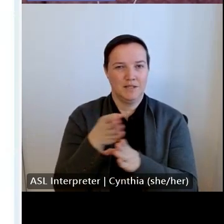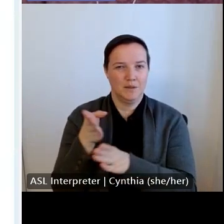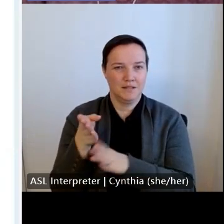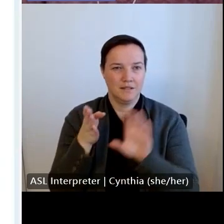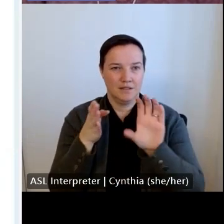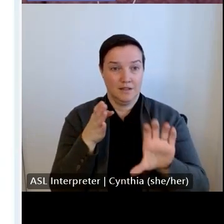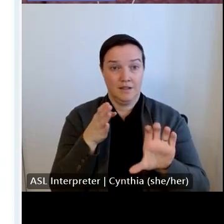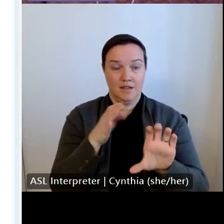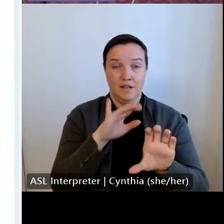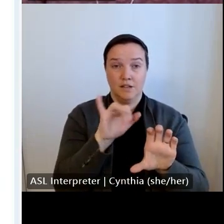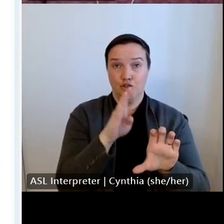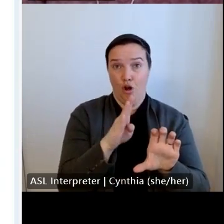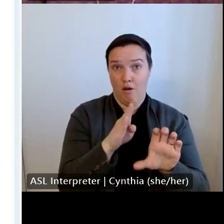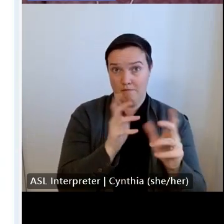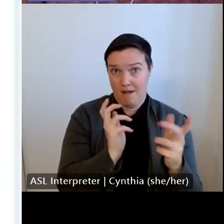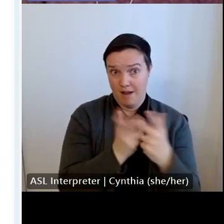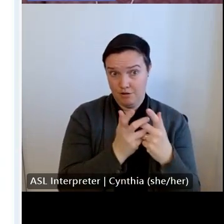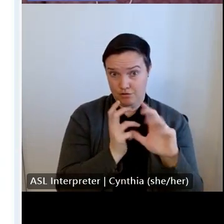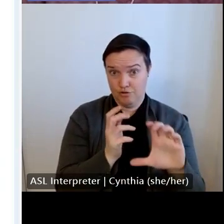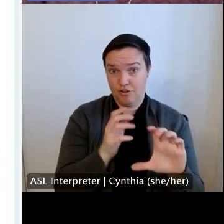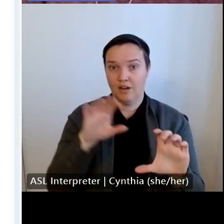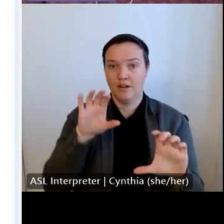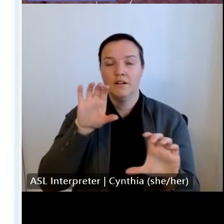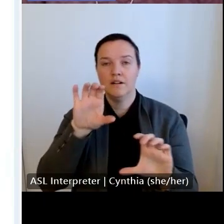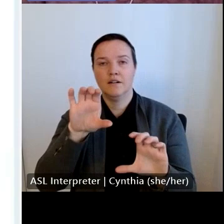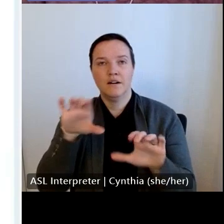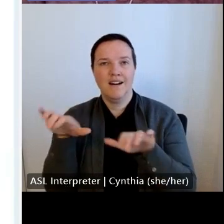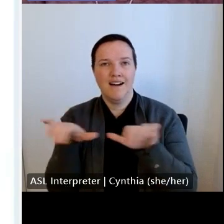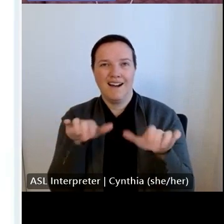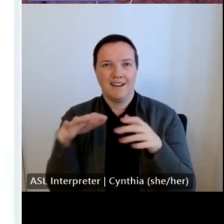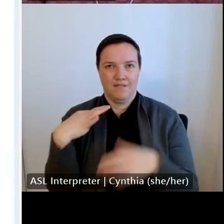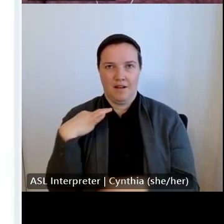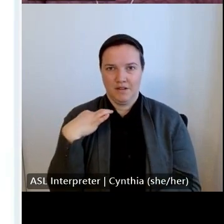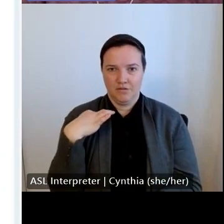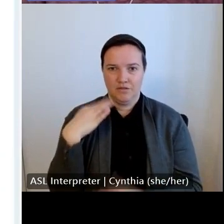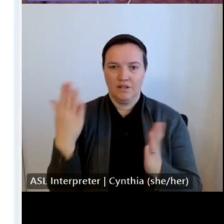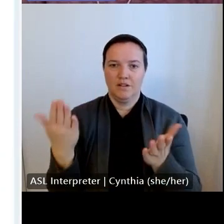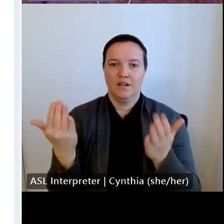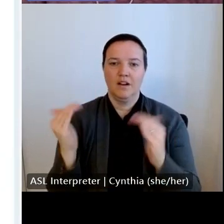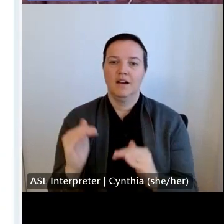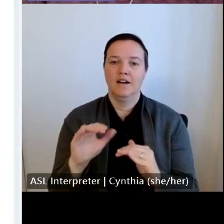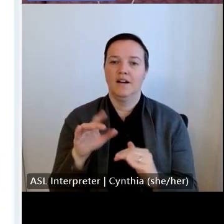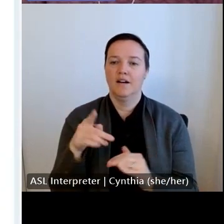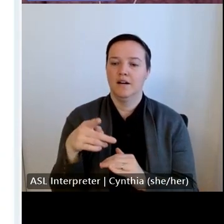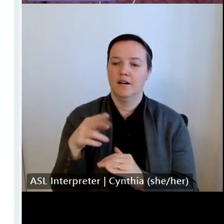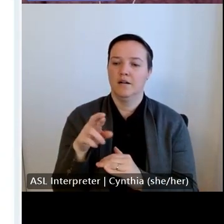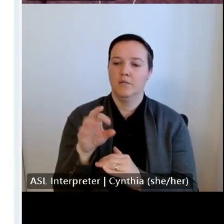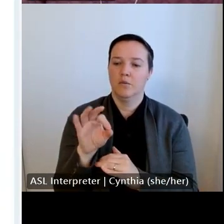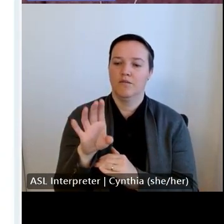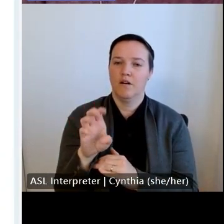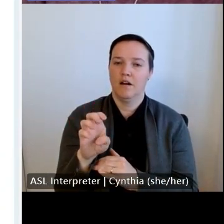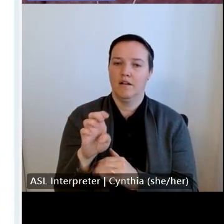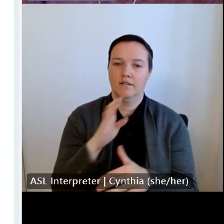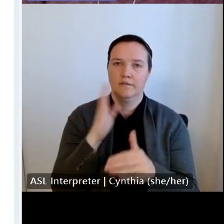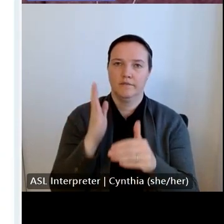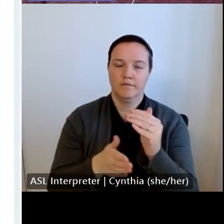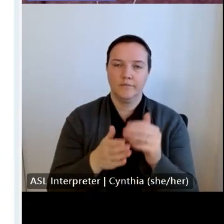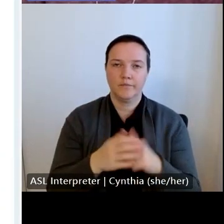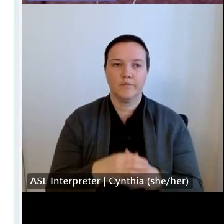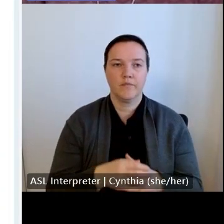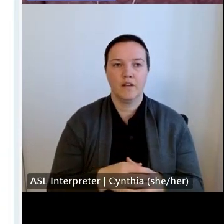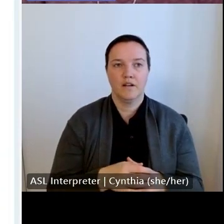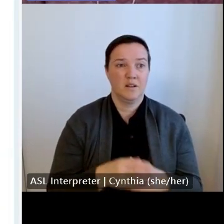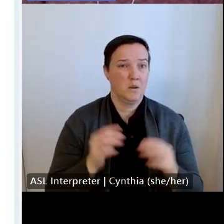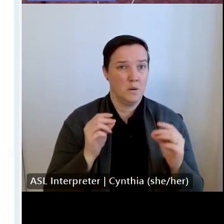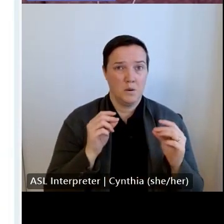job matches, active applications, and profile. So right off the